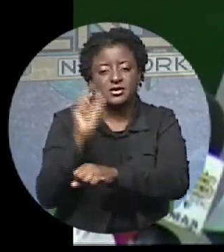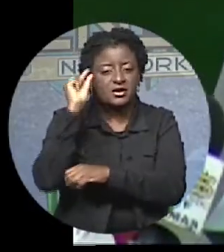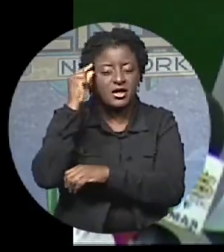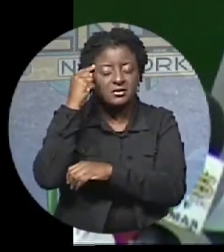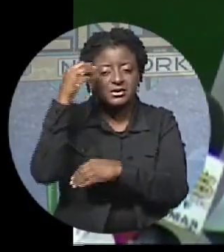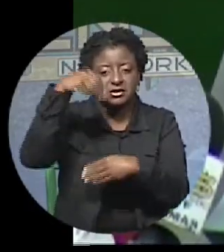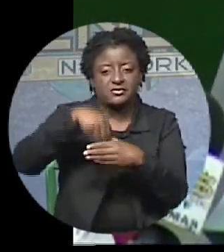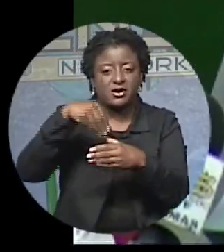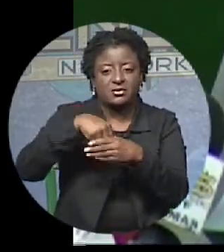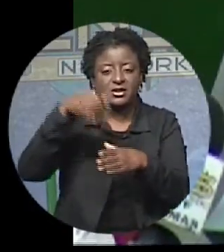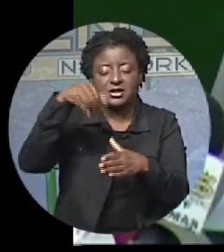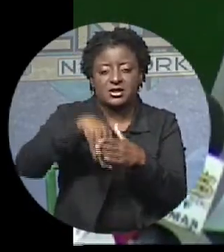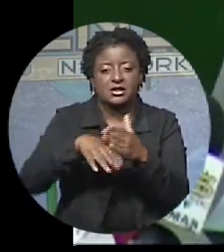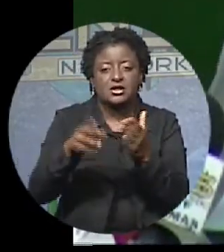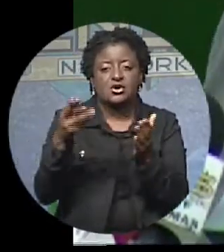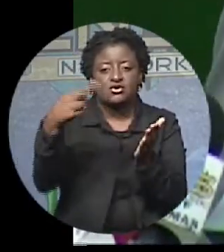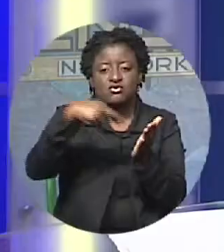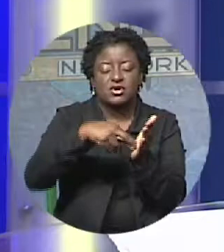redevelopment of the city of Nassau.